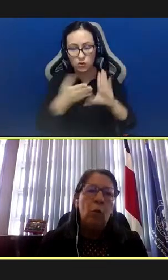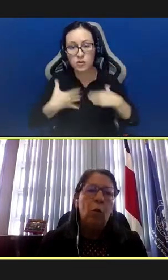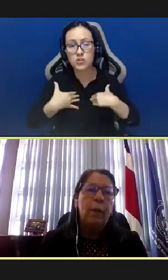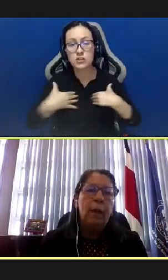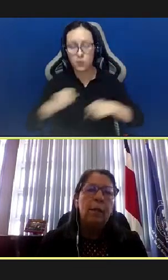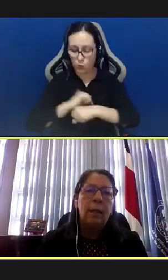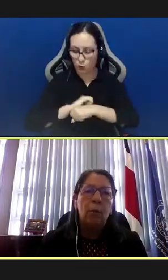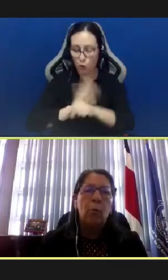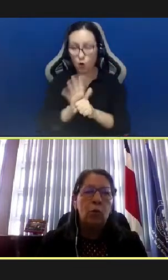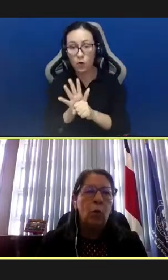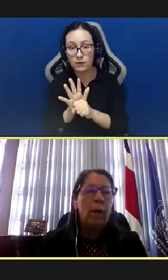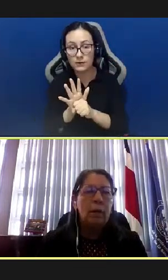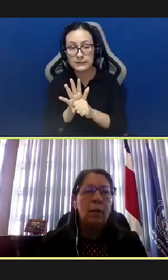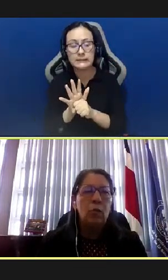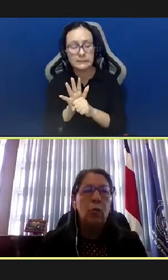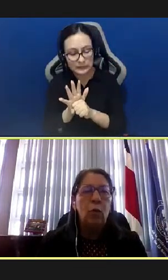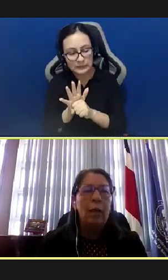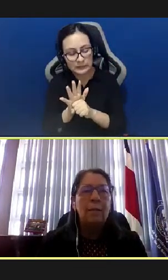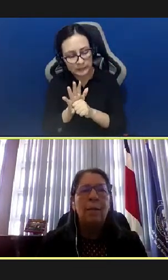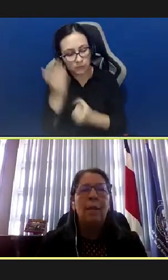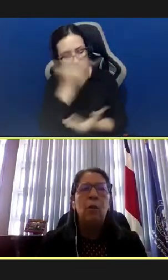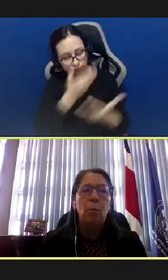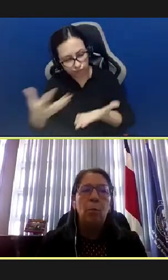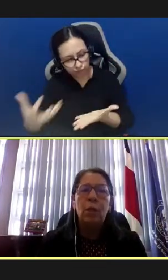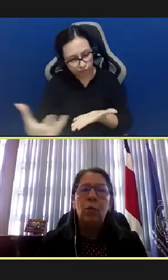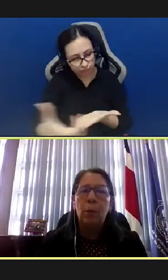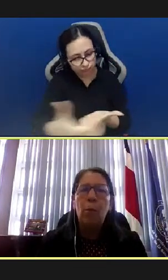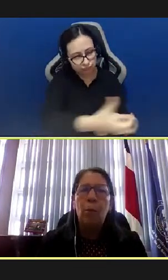the situation where